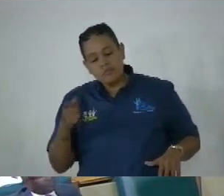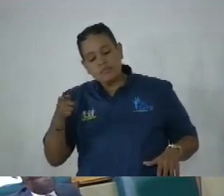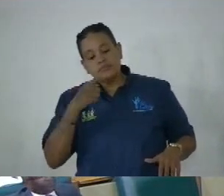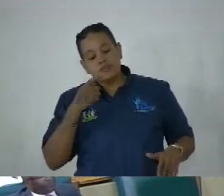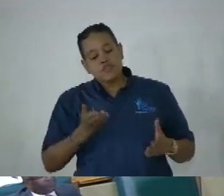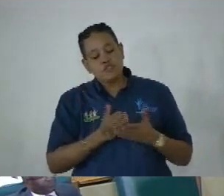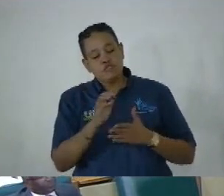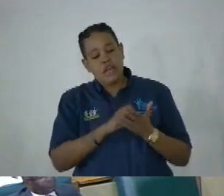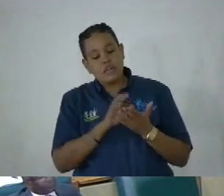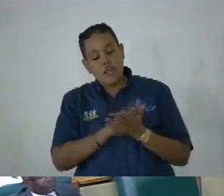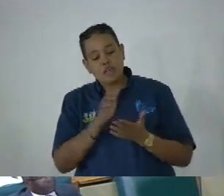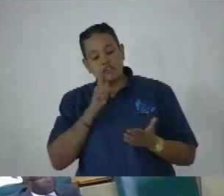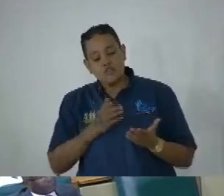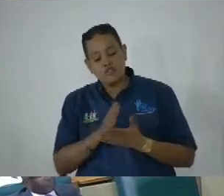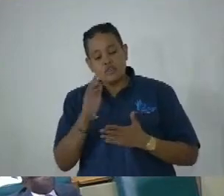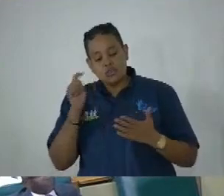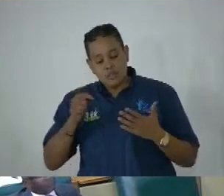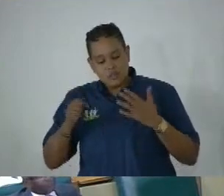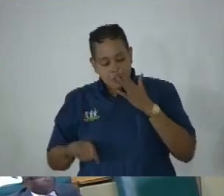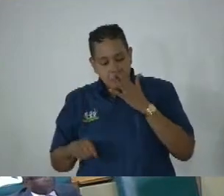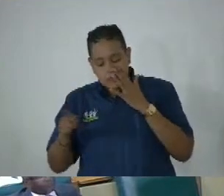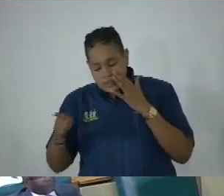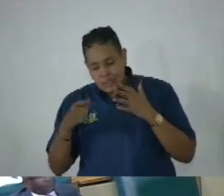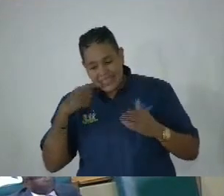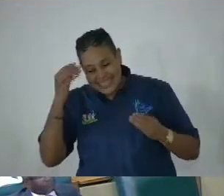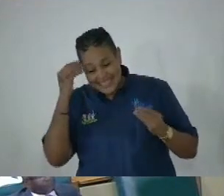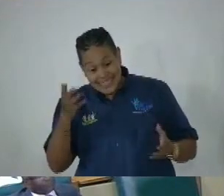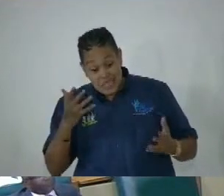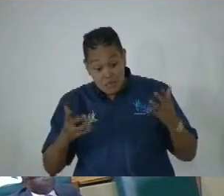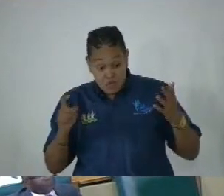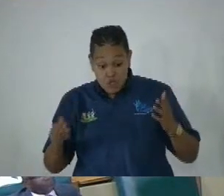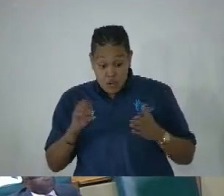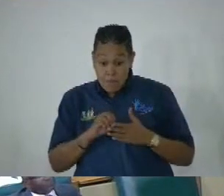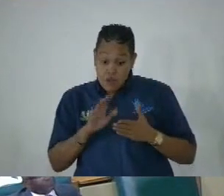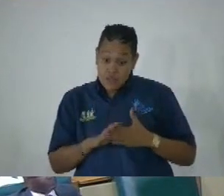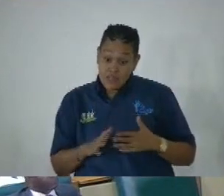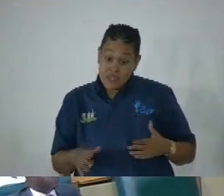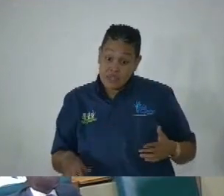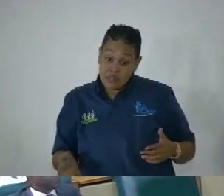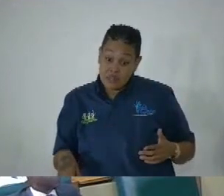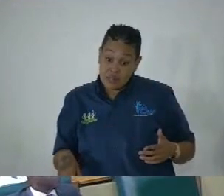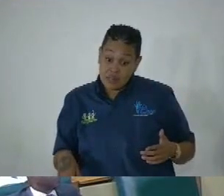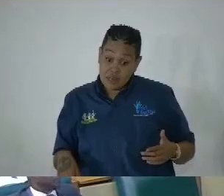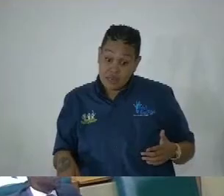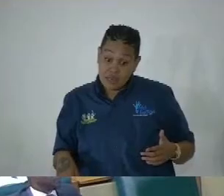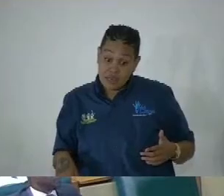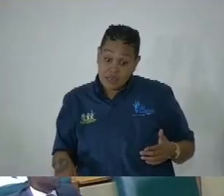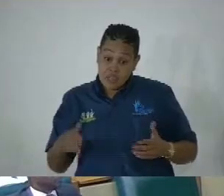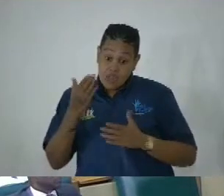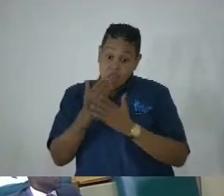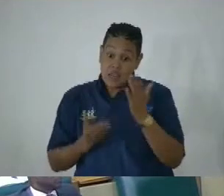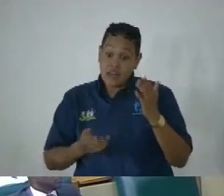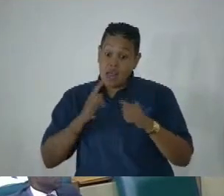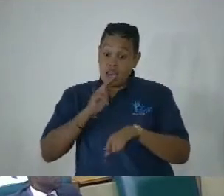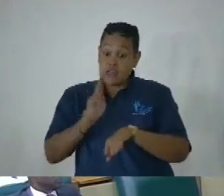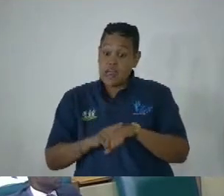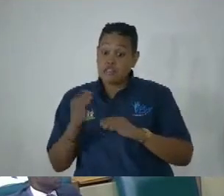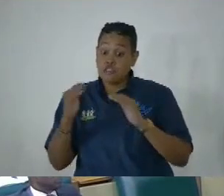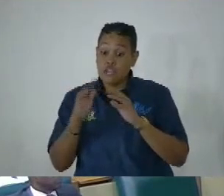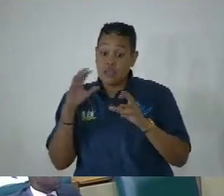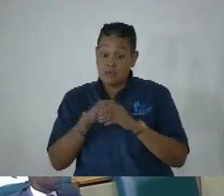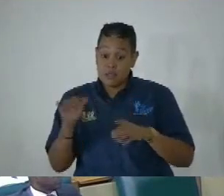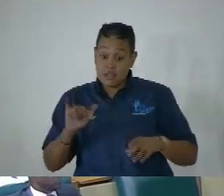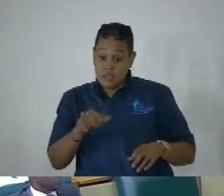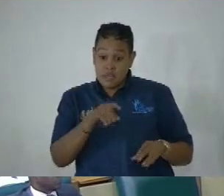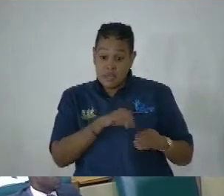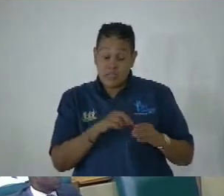to documentation, the right to this, the right to that, you're saying that perhaps it should be involved. Because all of these are a part of natural justice as well. You don't, in